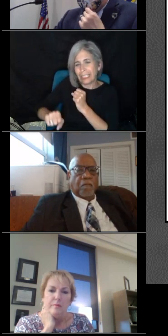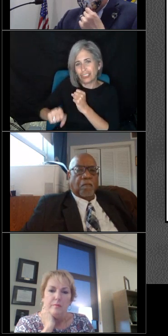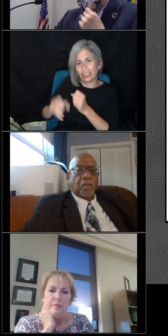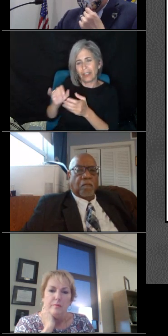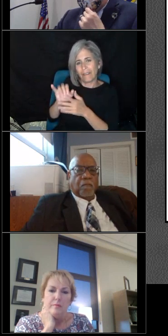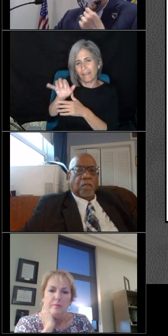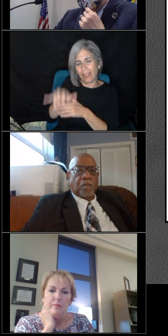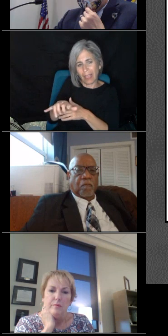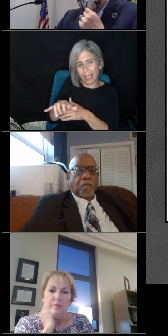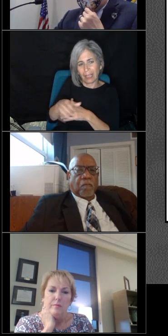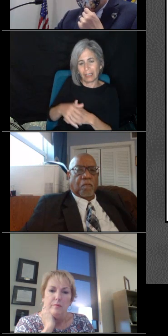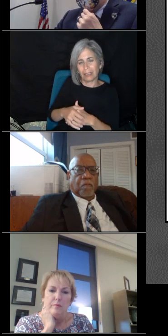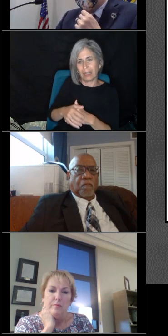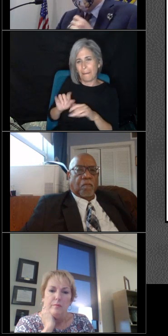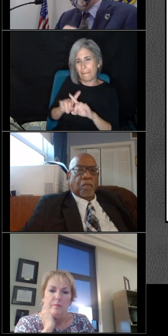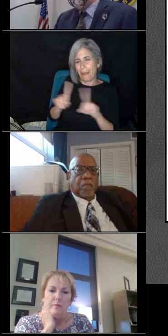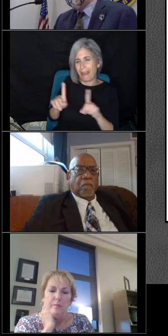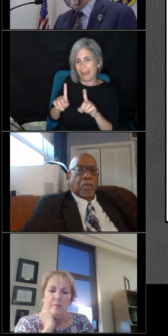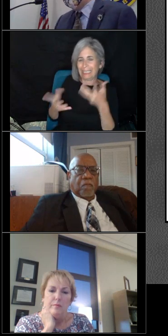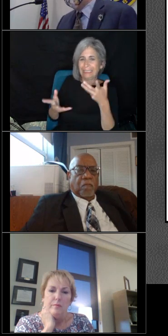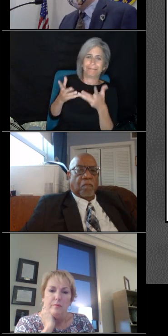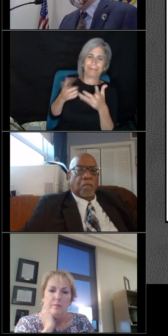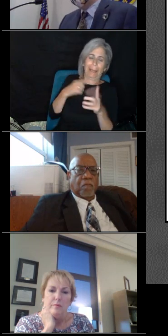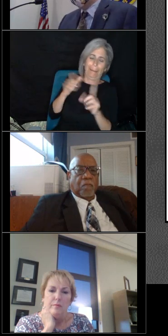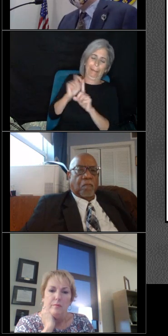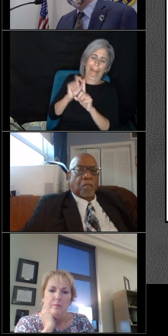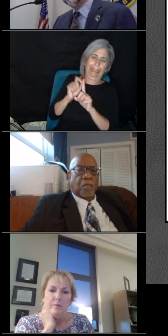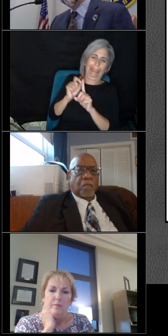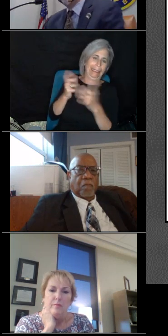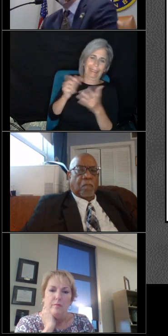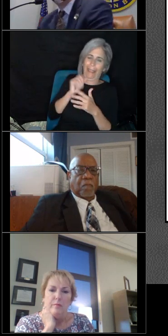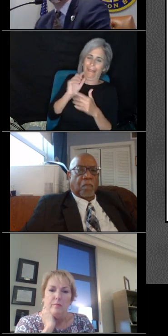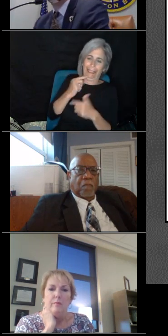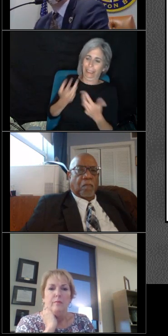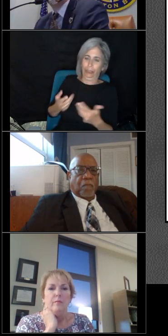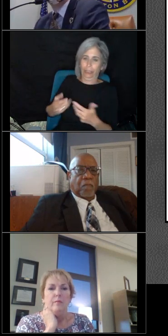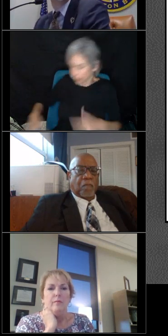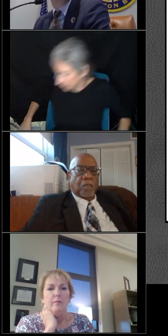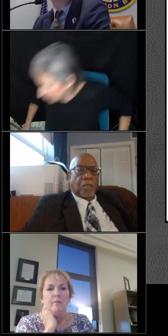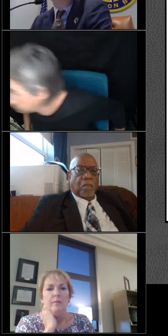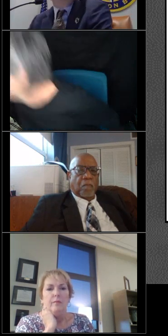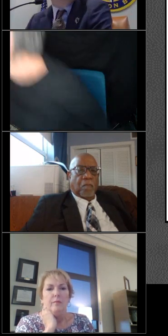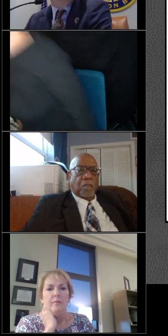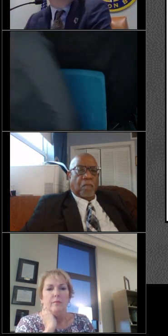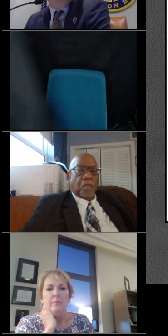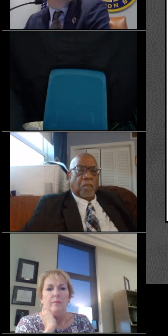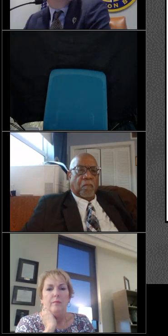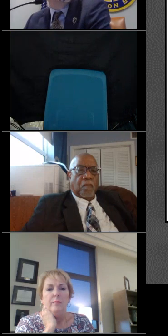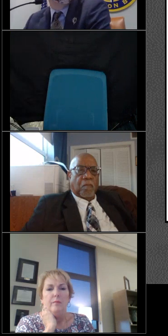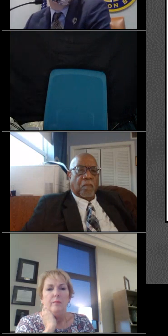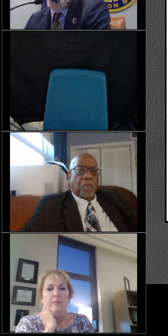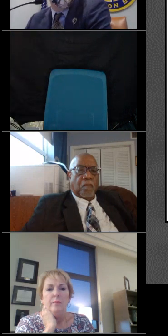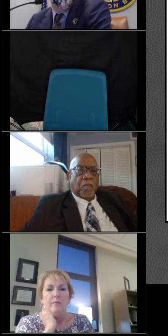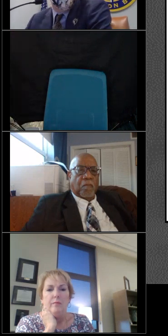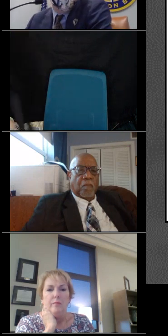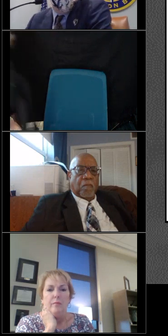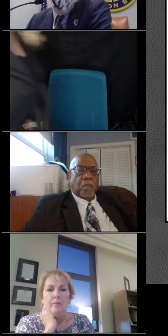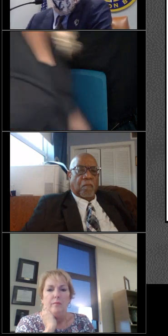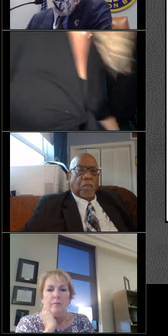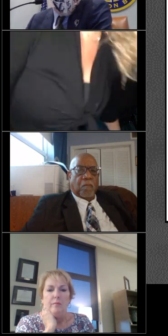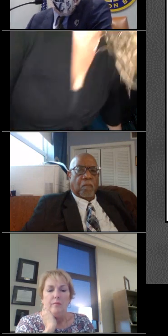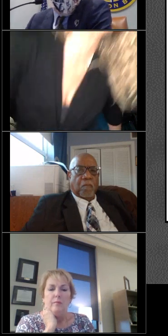than, but I mean, I'm just being picky here. It's not that serious. So Andrew Mack, if I could explain a little bit